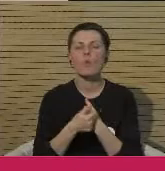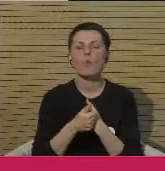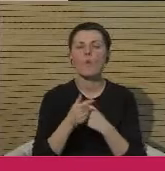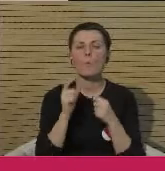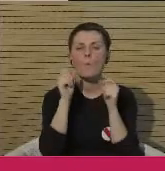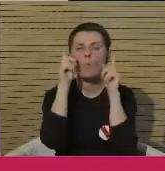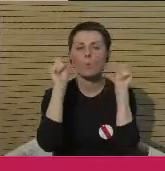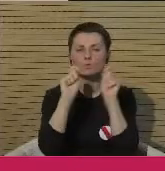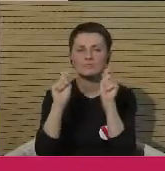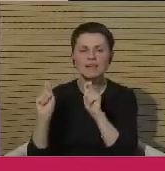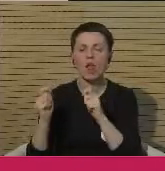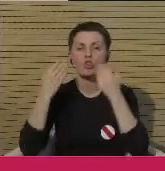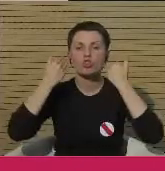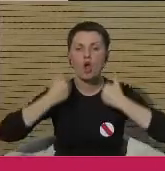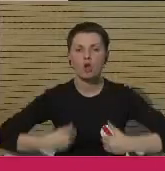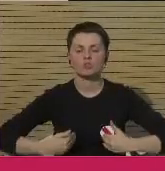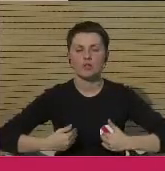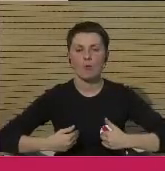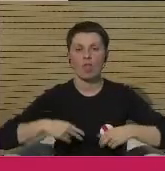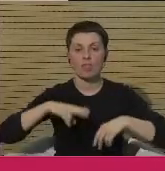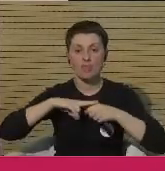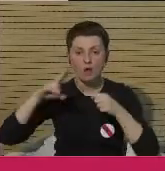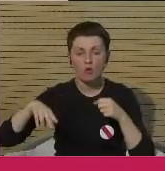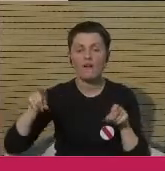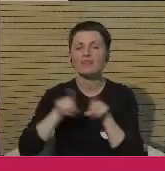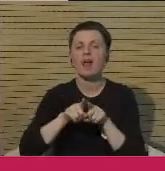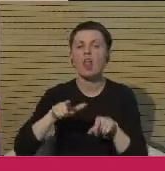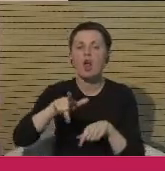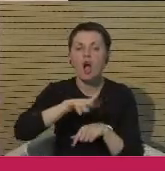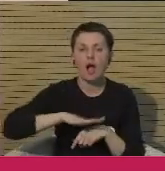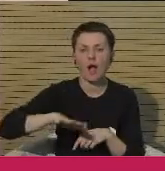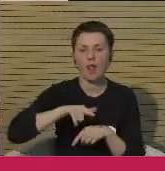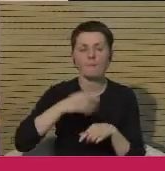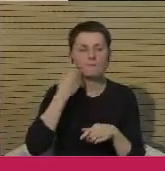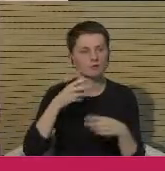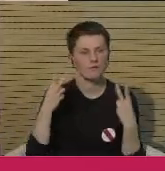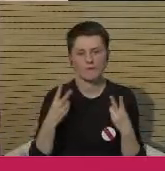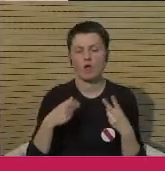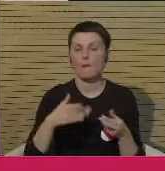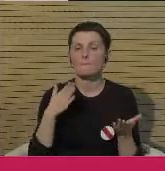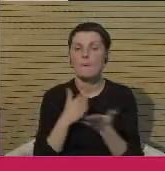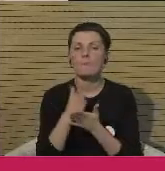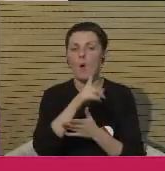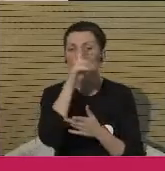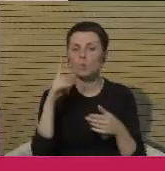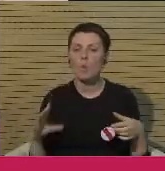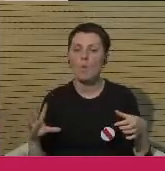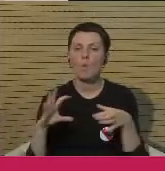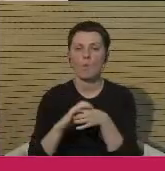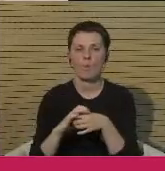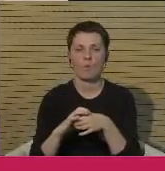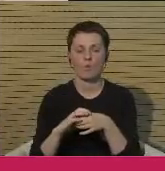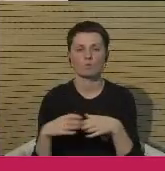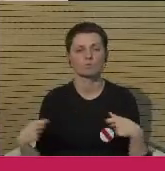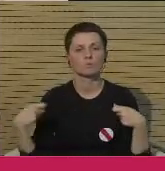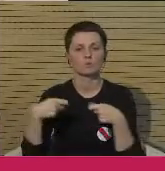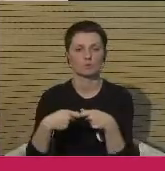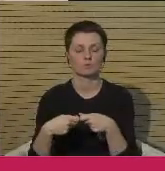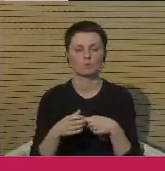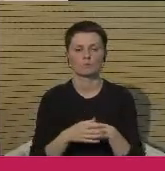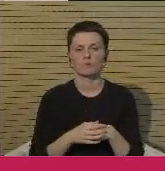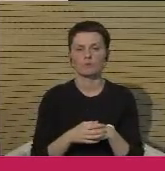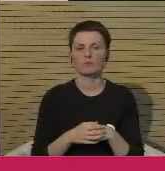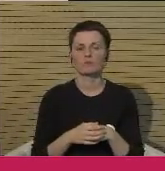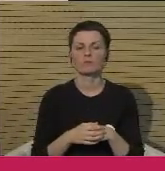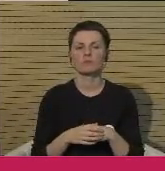think national identity is waking up, but also local identities are waking up, because this helps people get